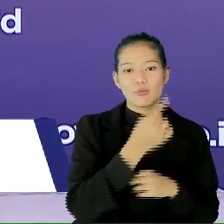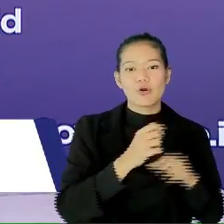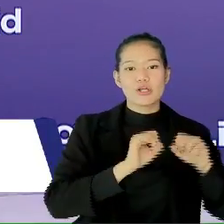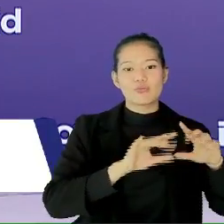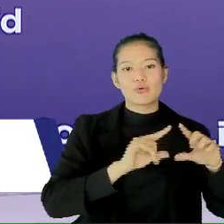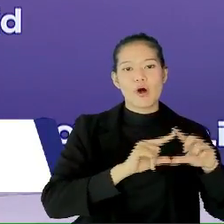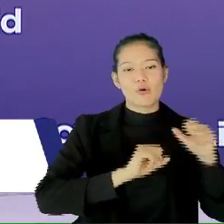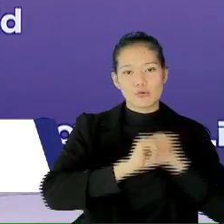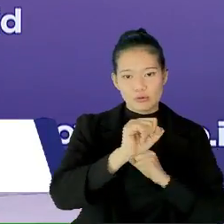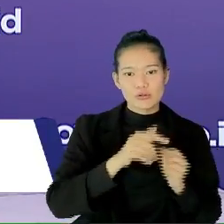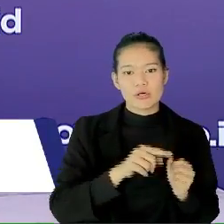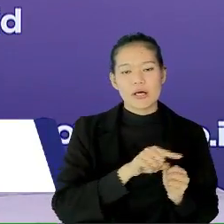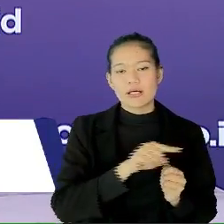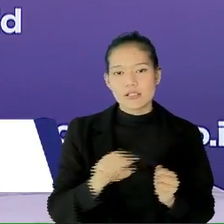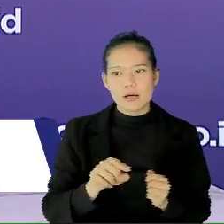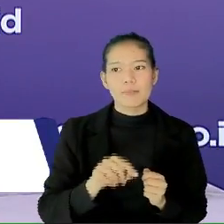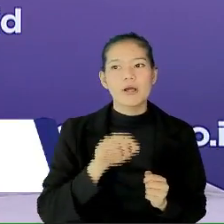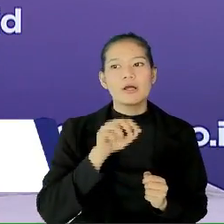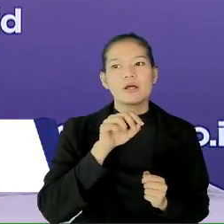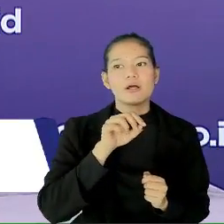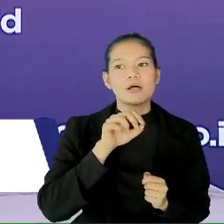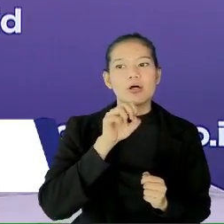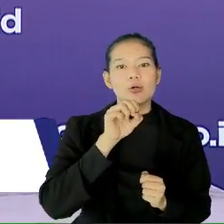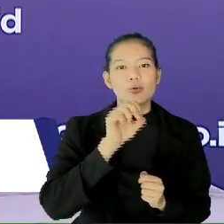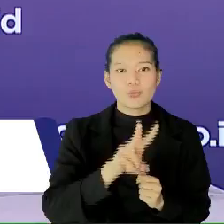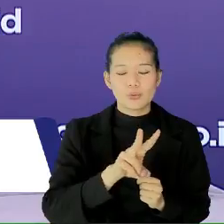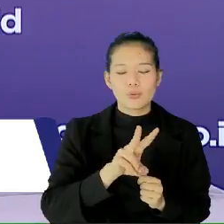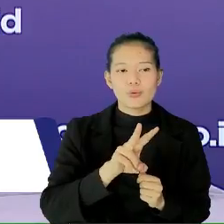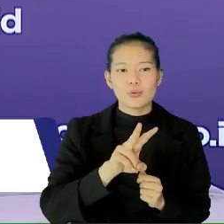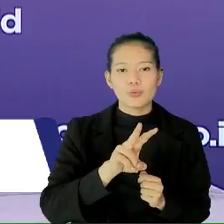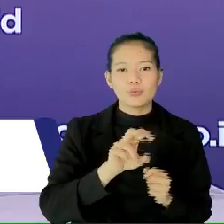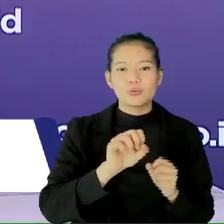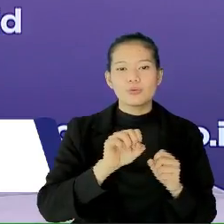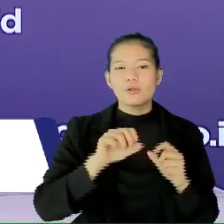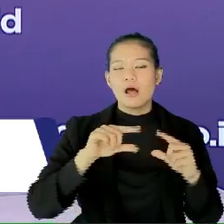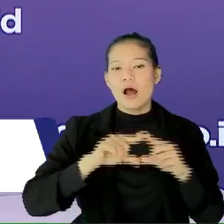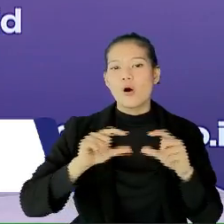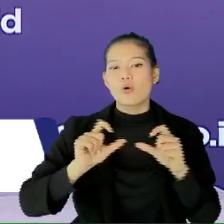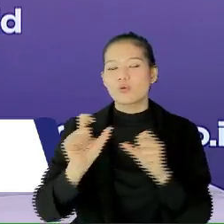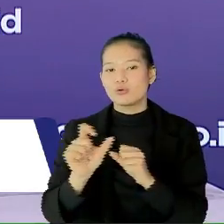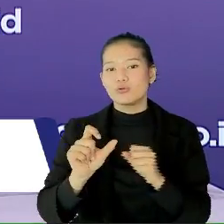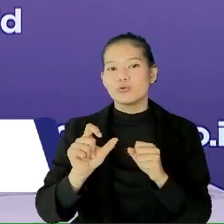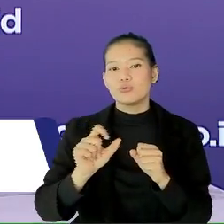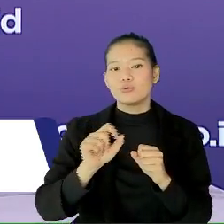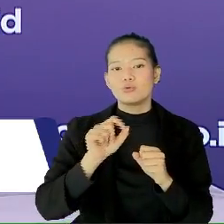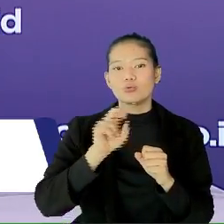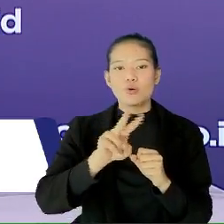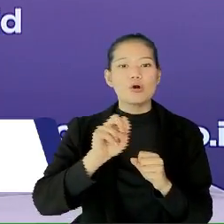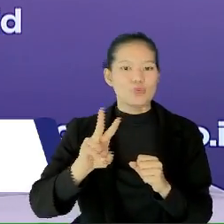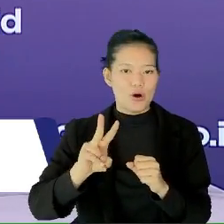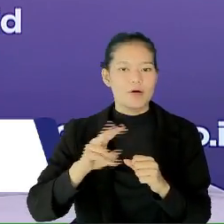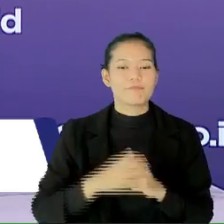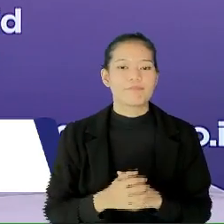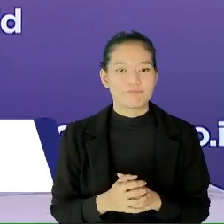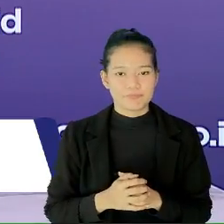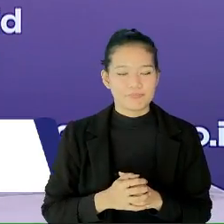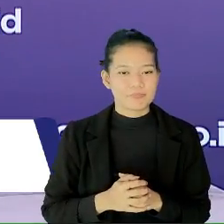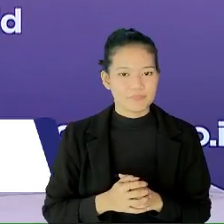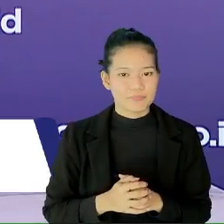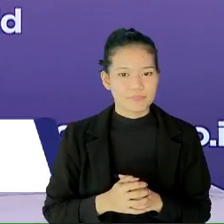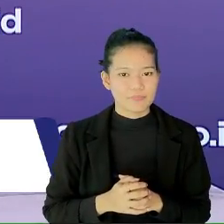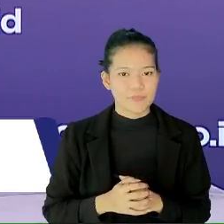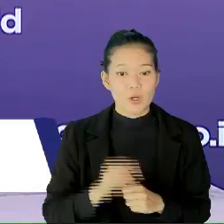August 10 to August 23rd, 2021. And moving forward to the case development in